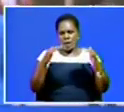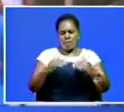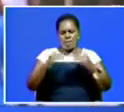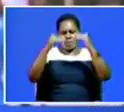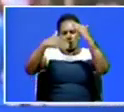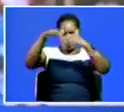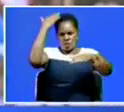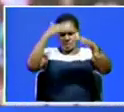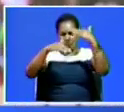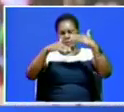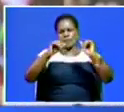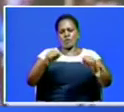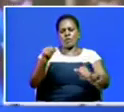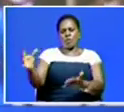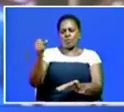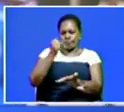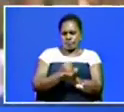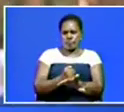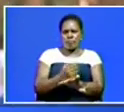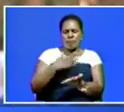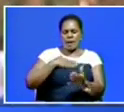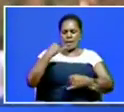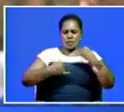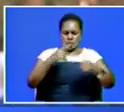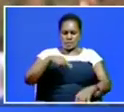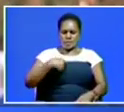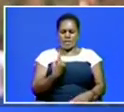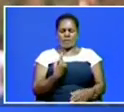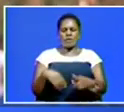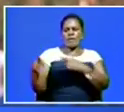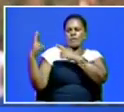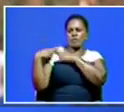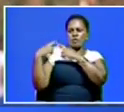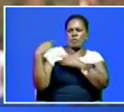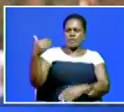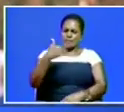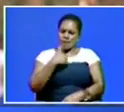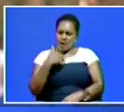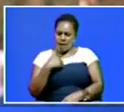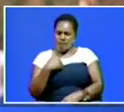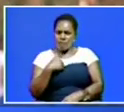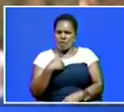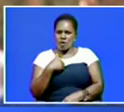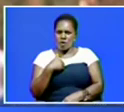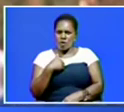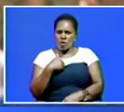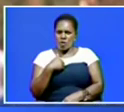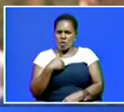university, then they'll be taken. And that will be my joy. Sisi wenyewe ni jukumu letu sisi ambao tunapenda hii game